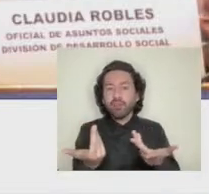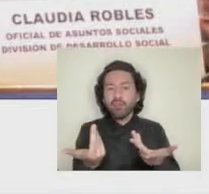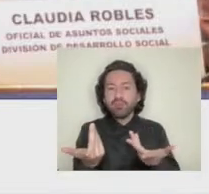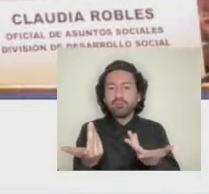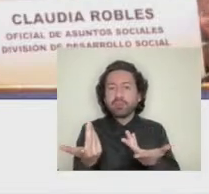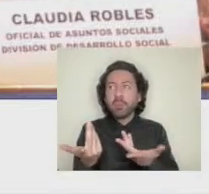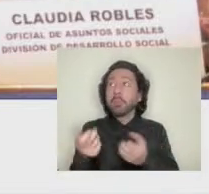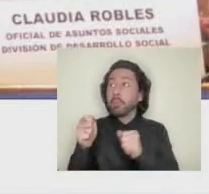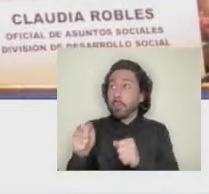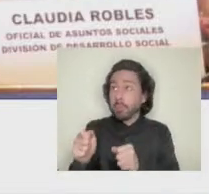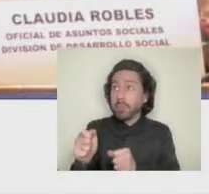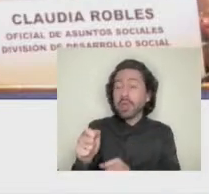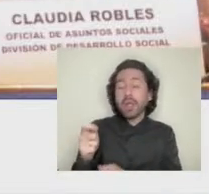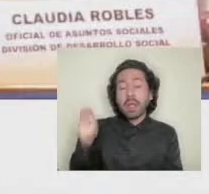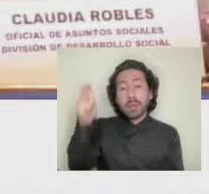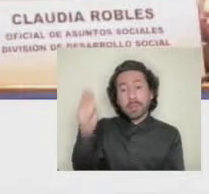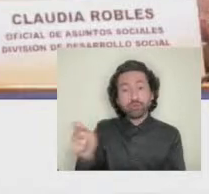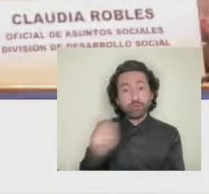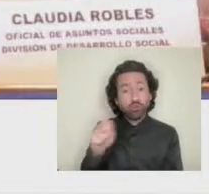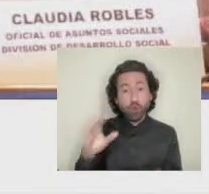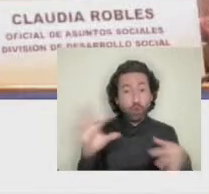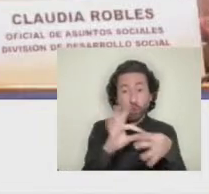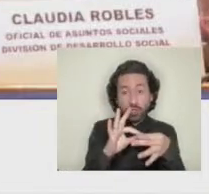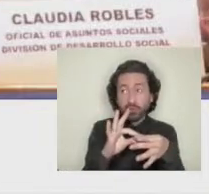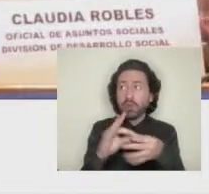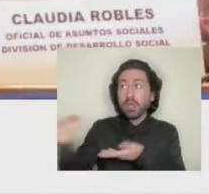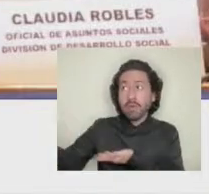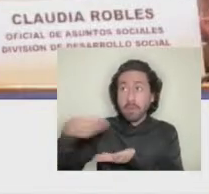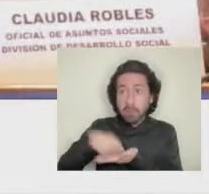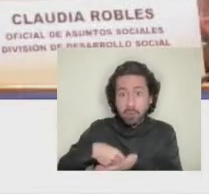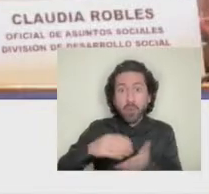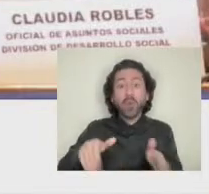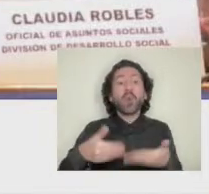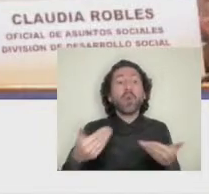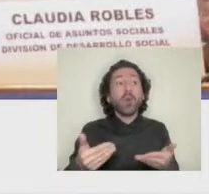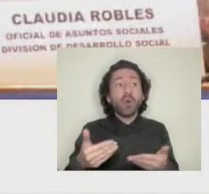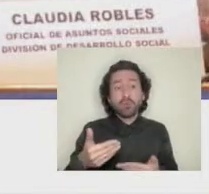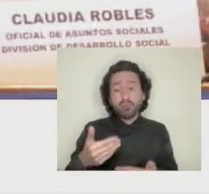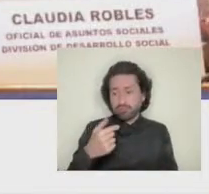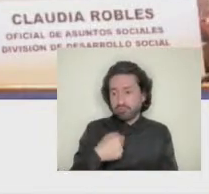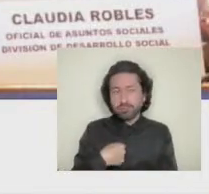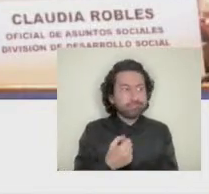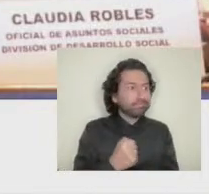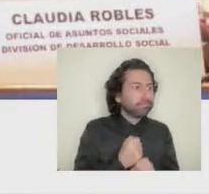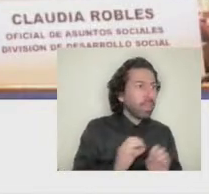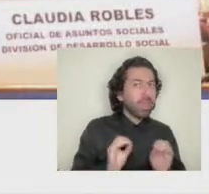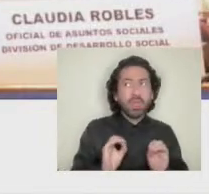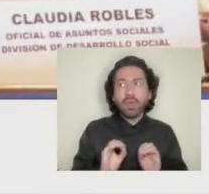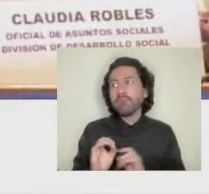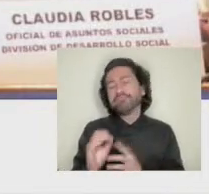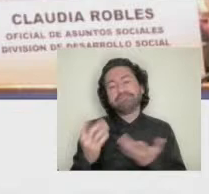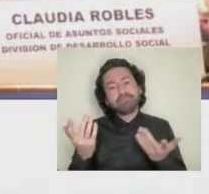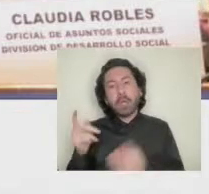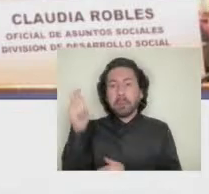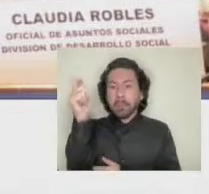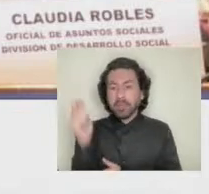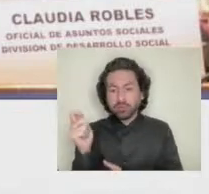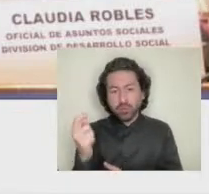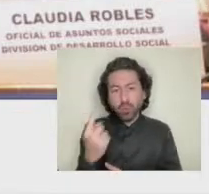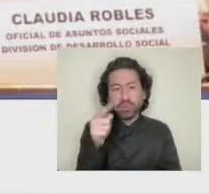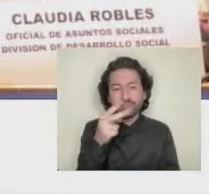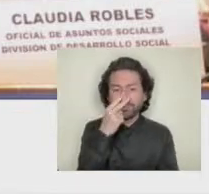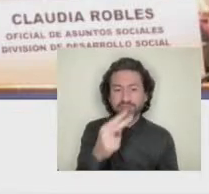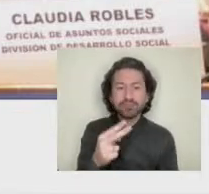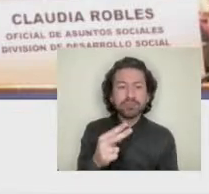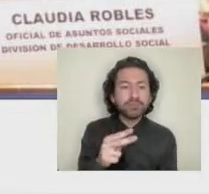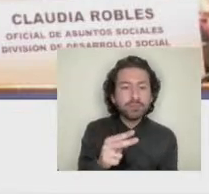to a non-contributive pension, and especially for those that can only gain access to a non-contributive pension, which is represented in the gray and